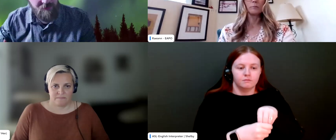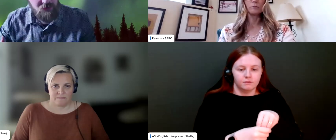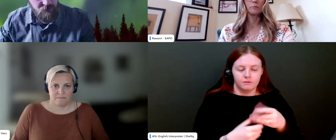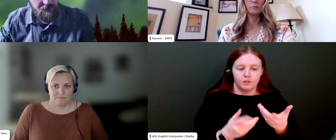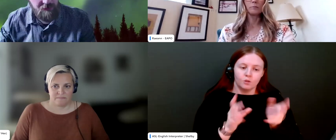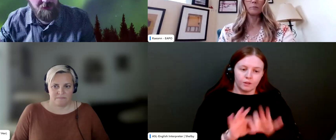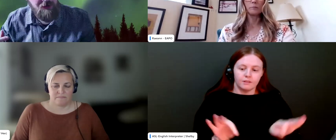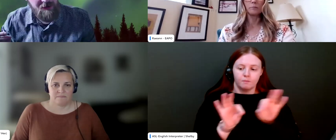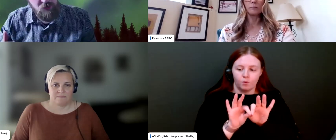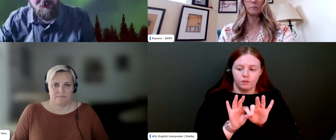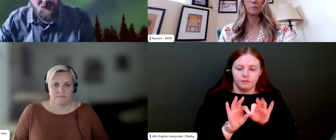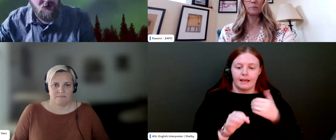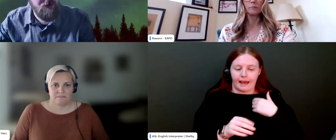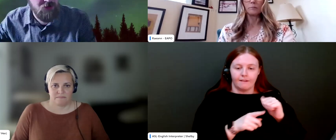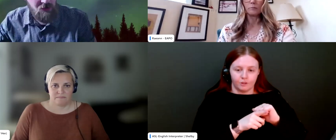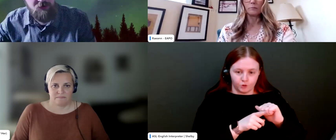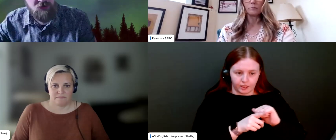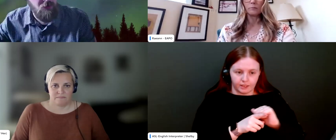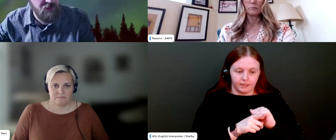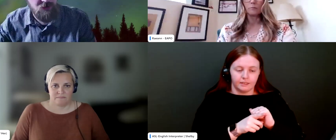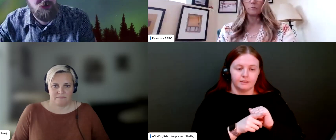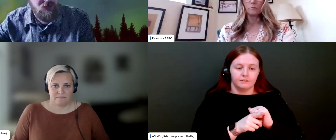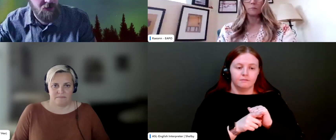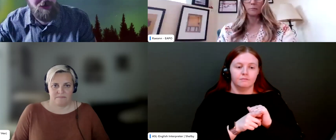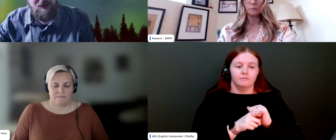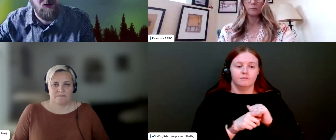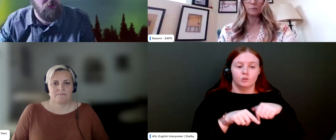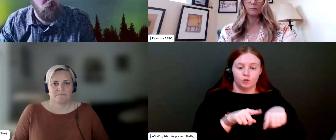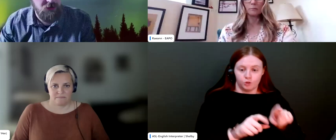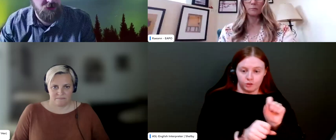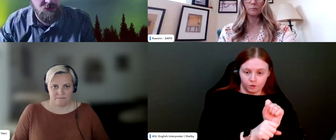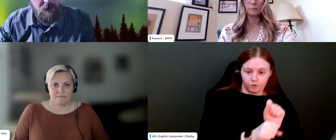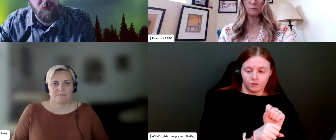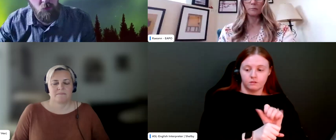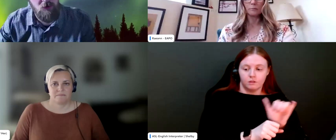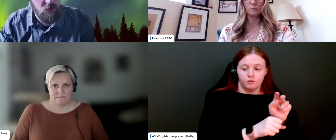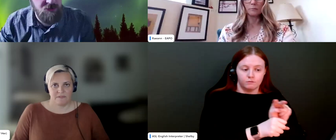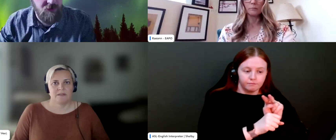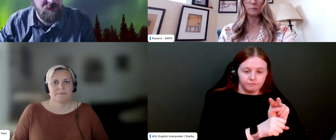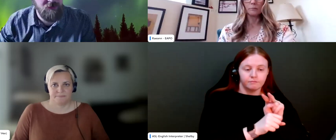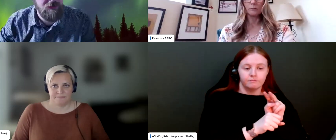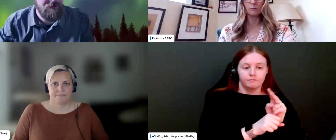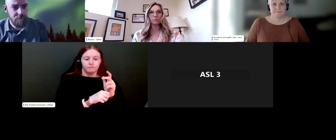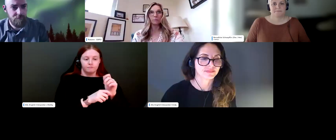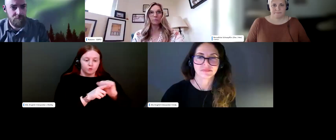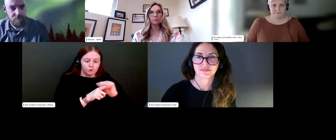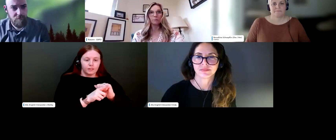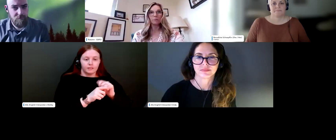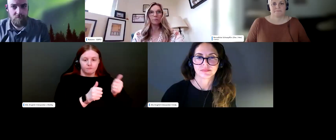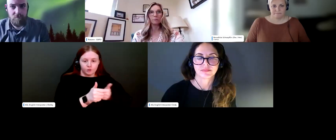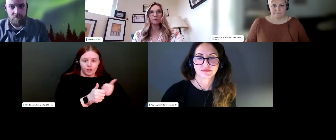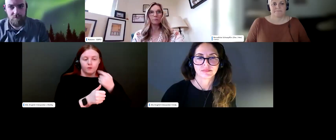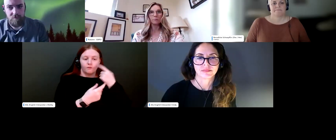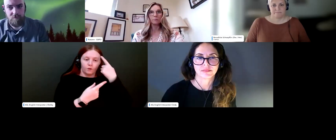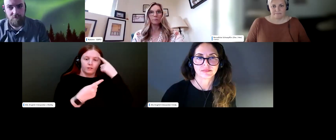to be able to have that training, as well as the on-the-job supervision, shadowing, and collaboration to be able to work most effectively.